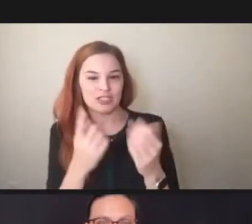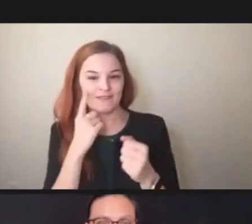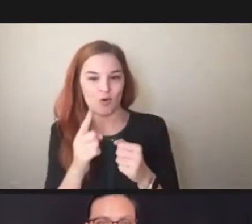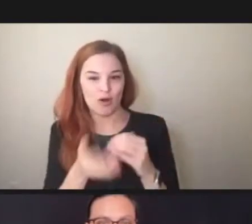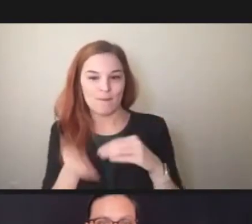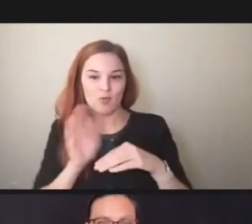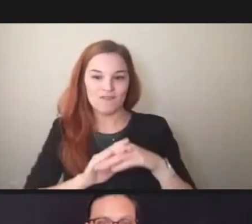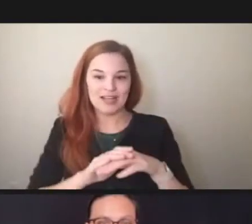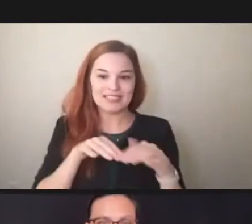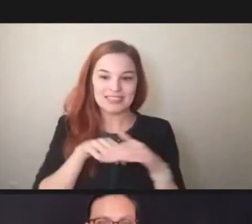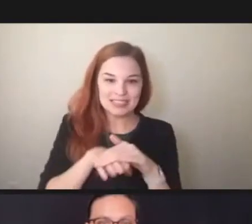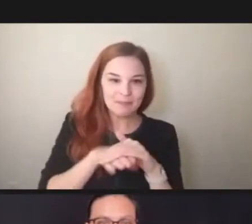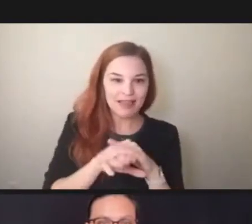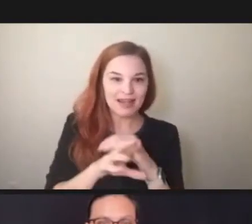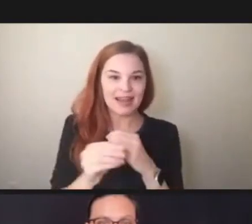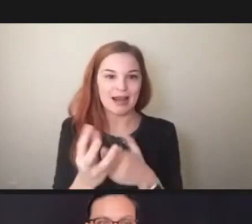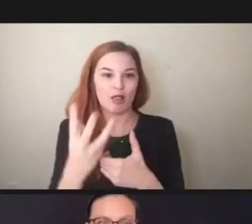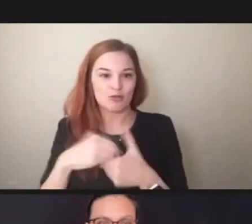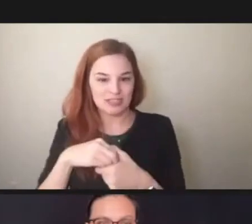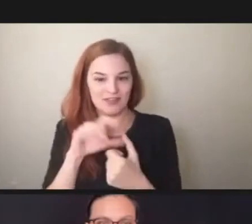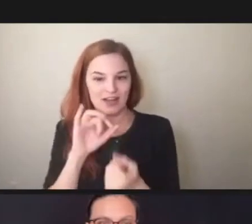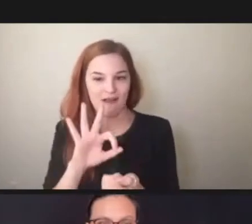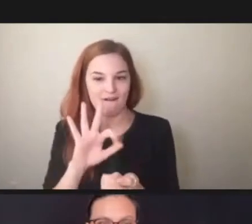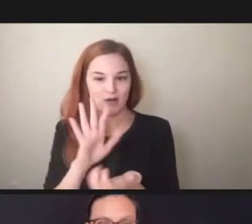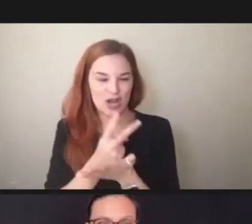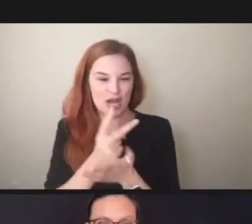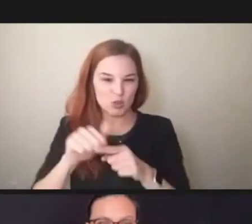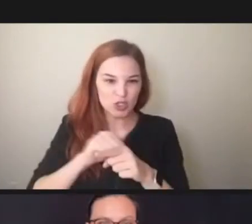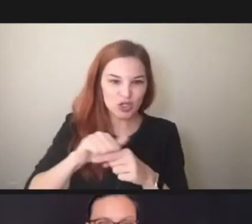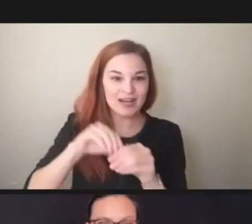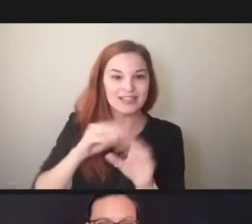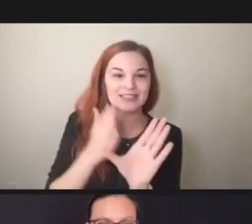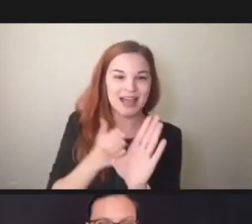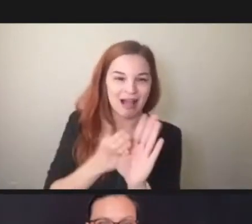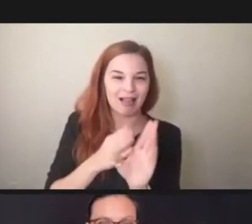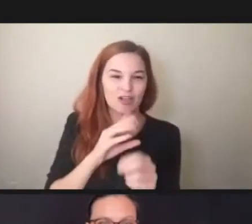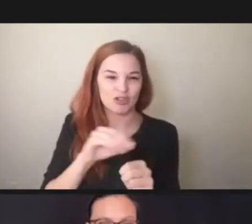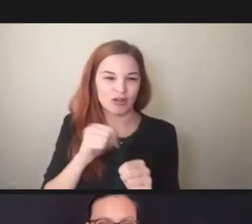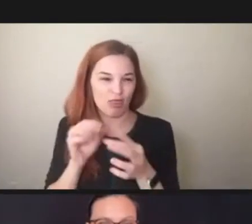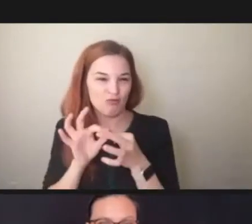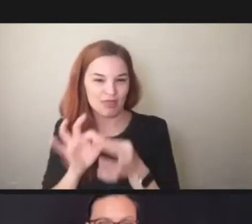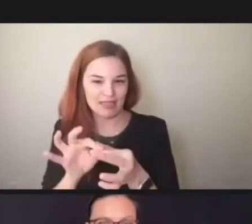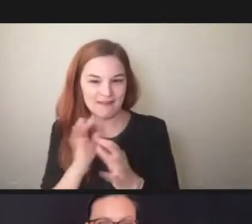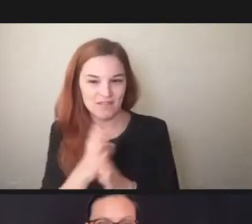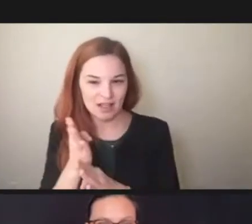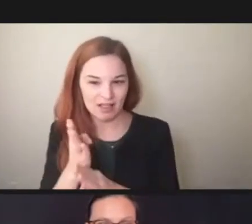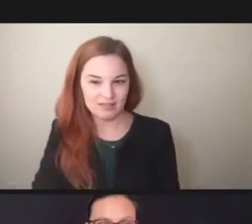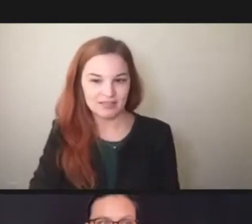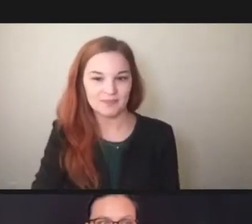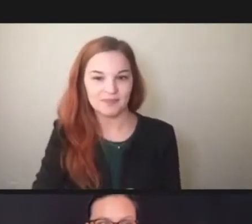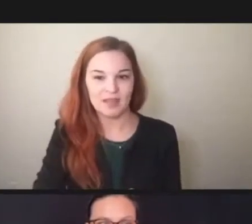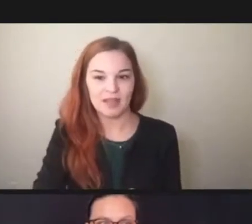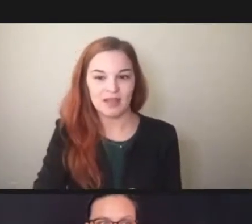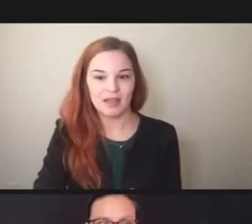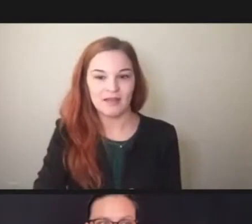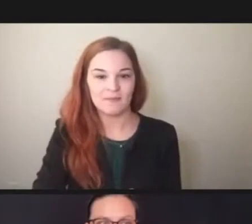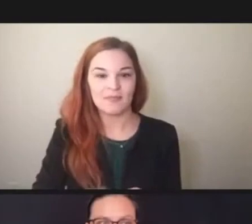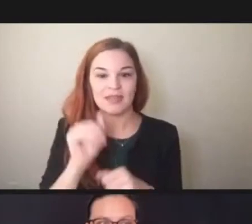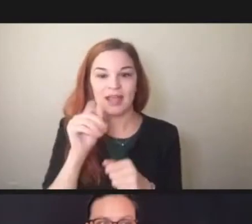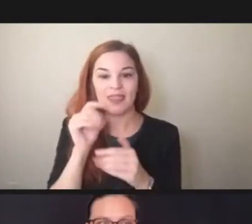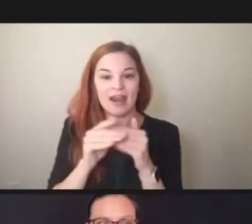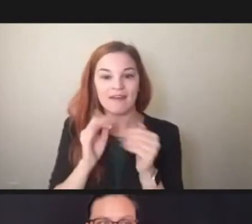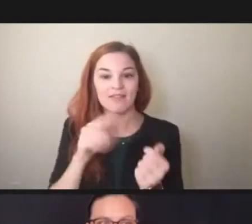trainees, and recommendations for improved access of graduate training in psychology and other related